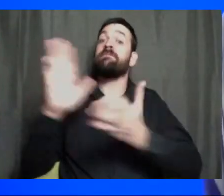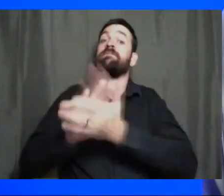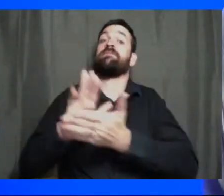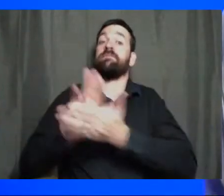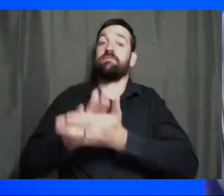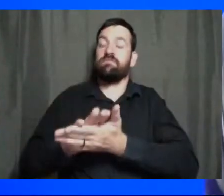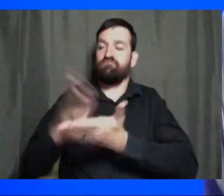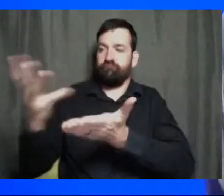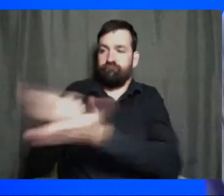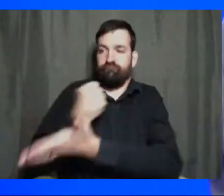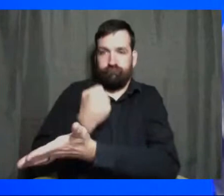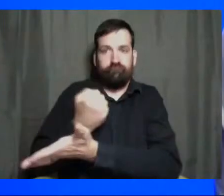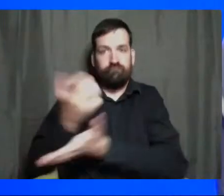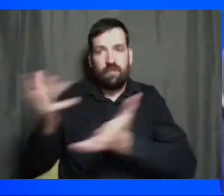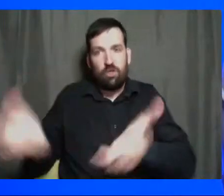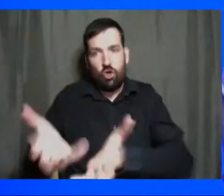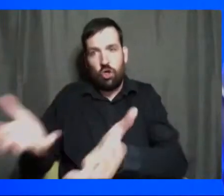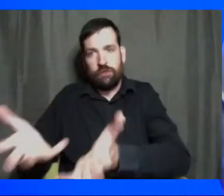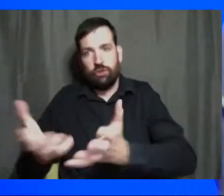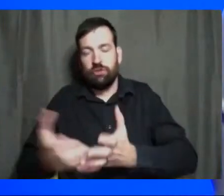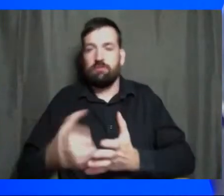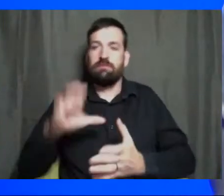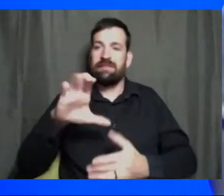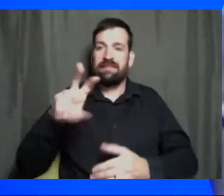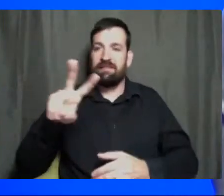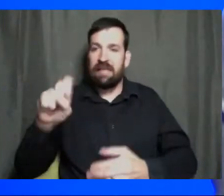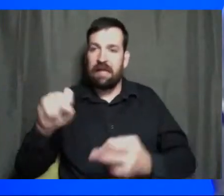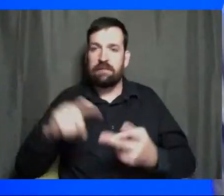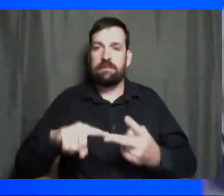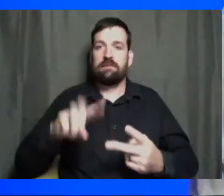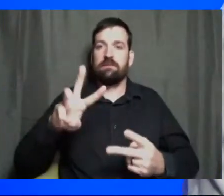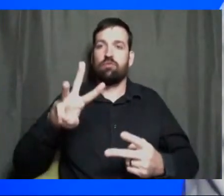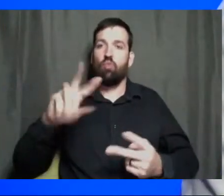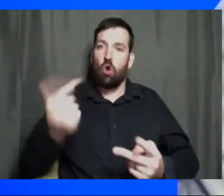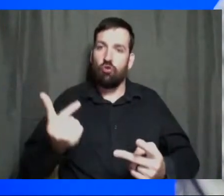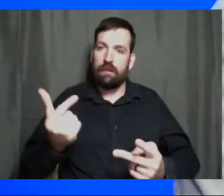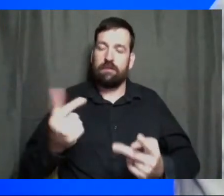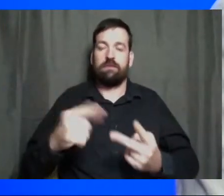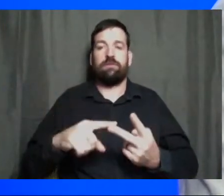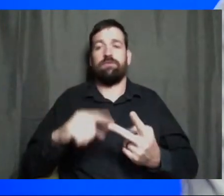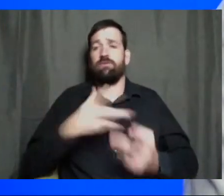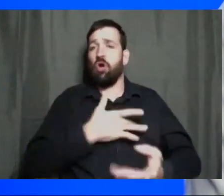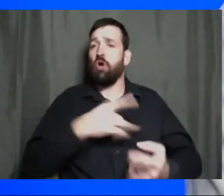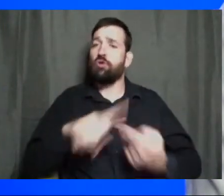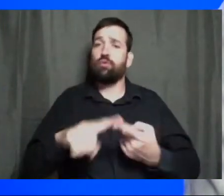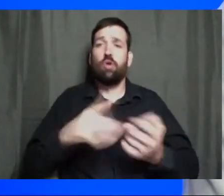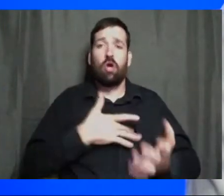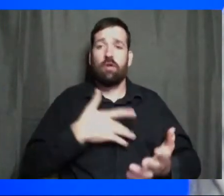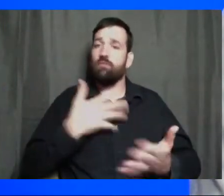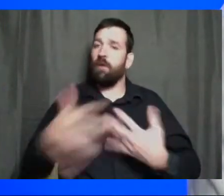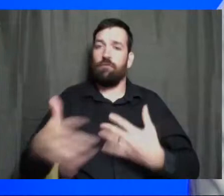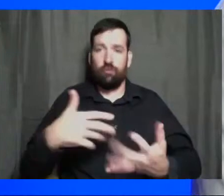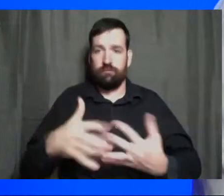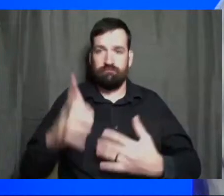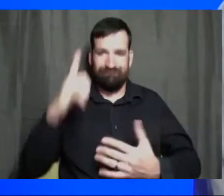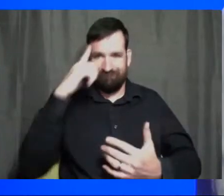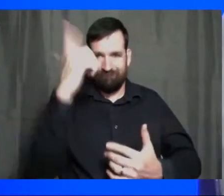of opportunities at the CVS or Walgreens or heart-to-heart setup or wherever you go, your own